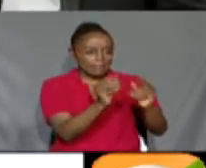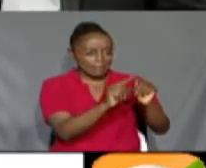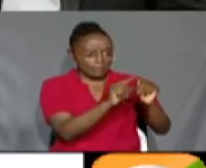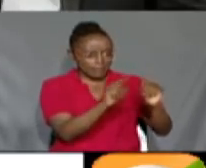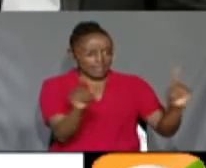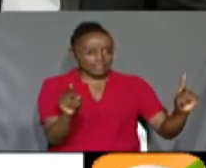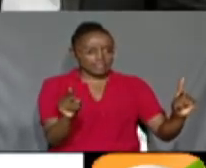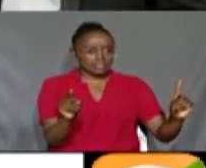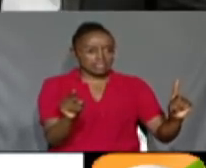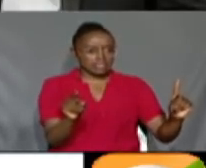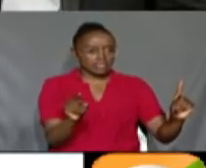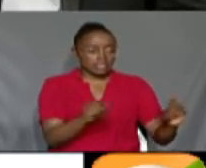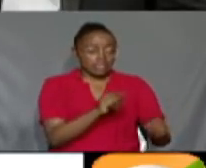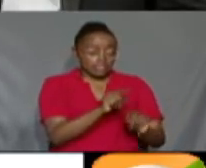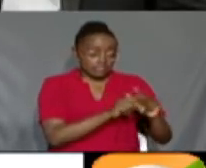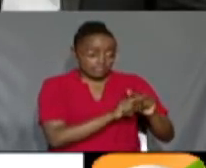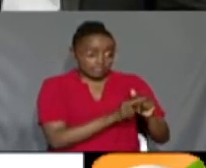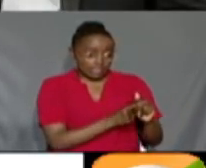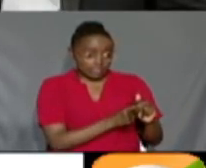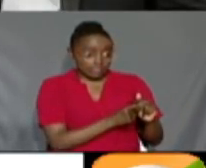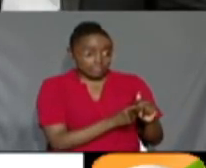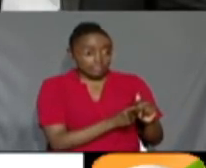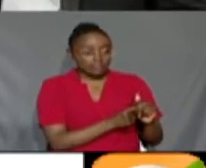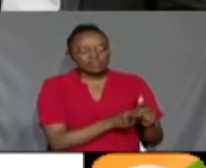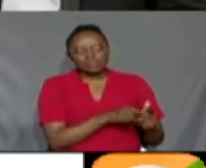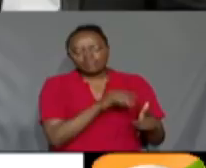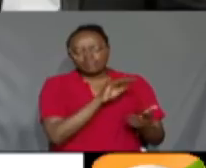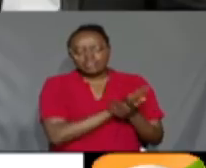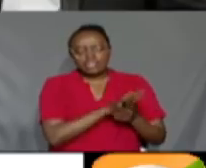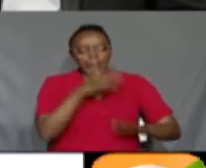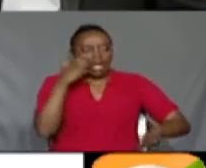very. It starts becoming jittery